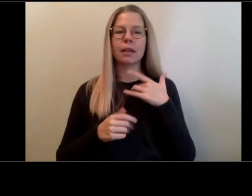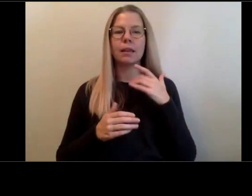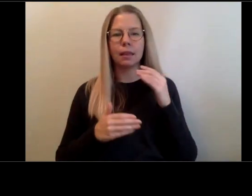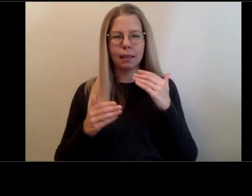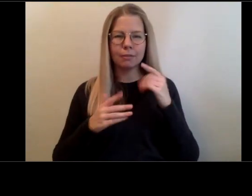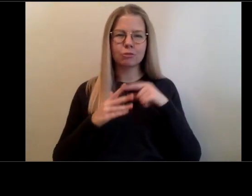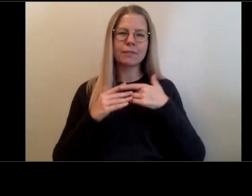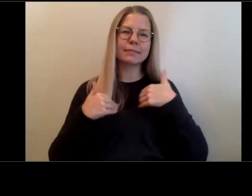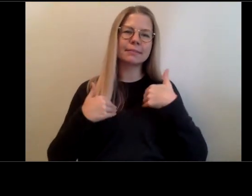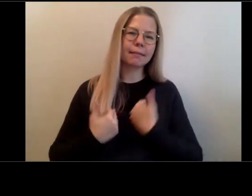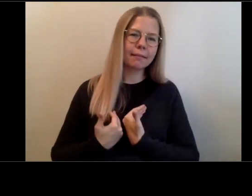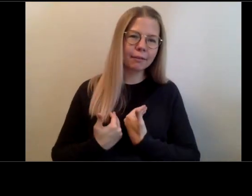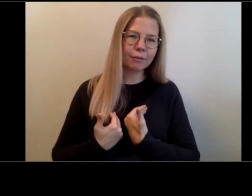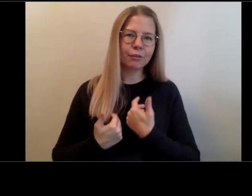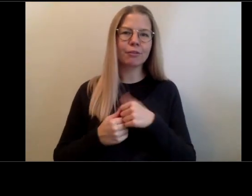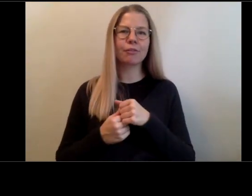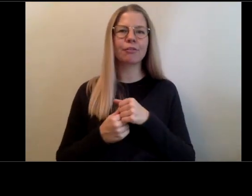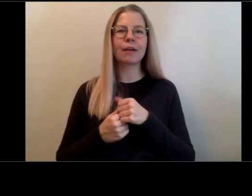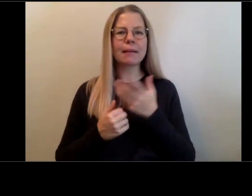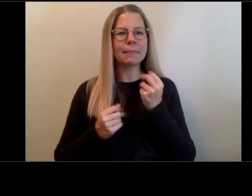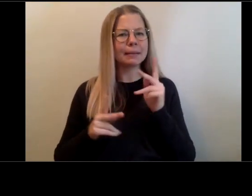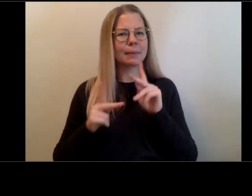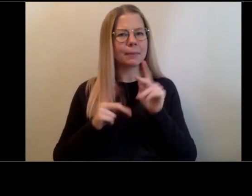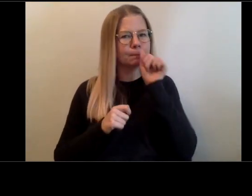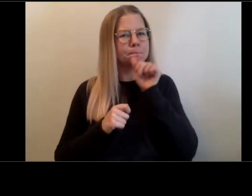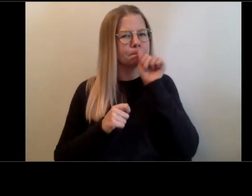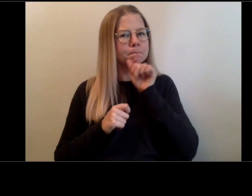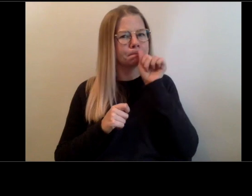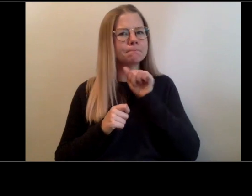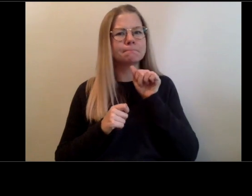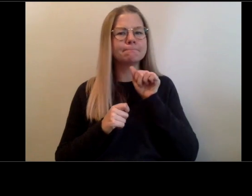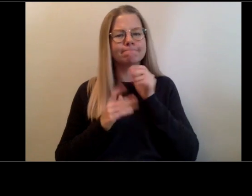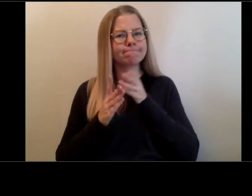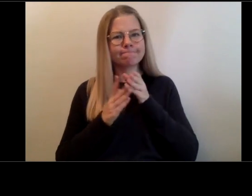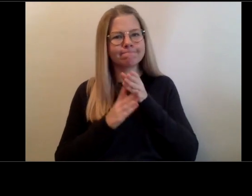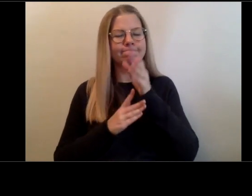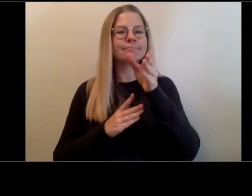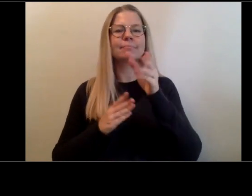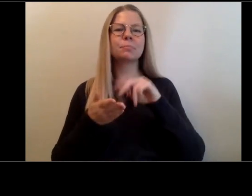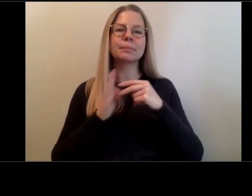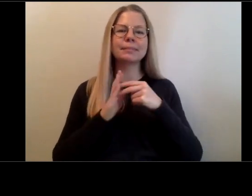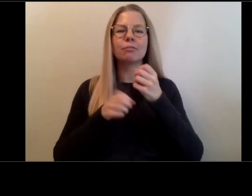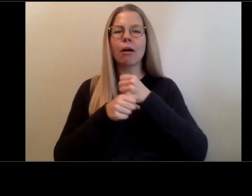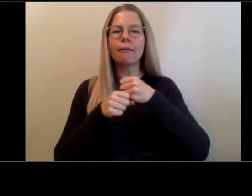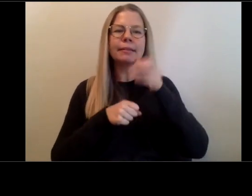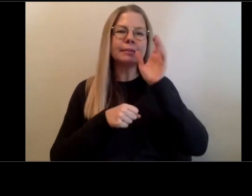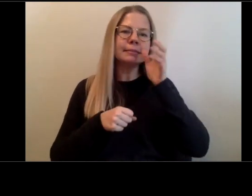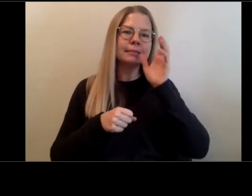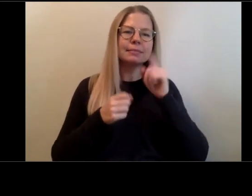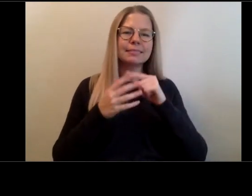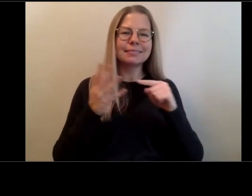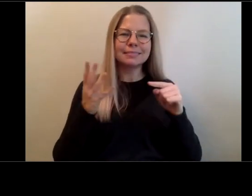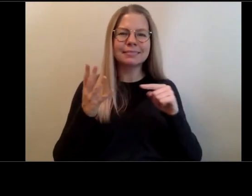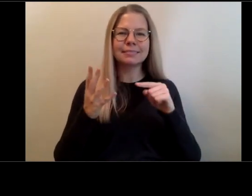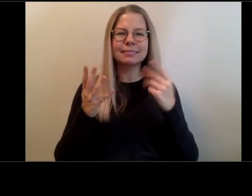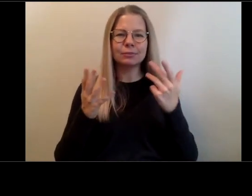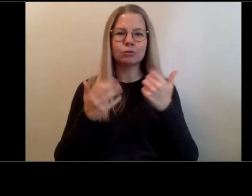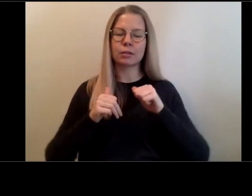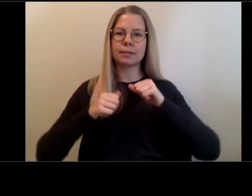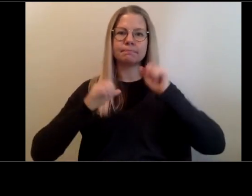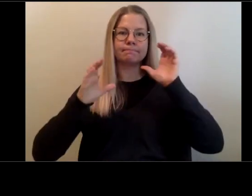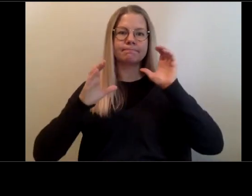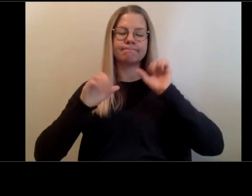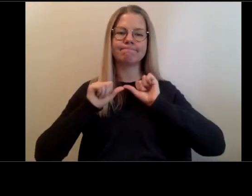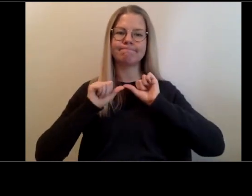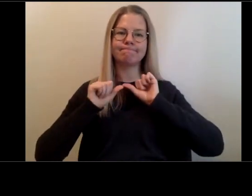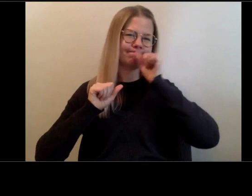lot of people, they're trying to make it through that crash. And so they'll be drinking coffee and things like that, stimulants to try to make it